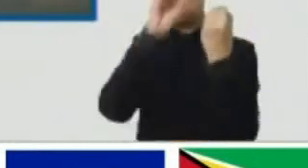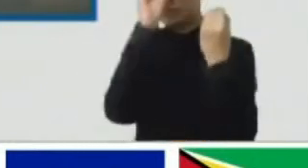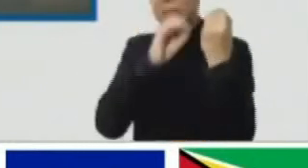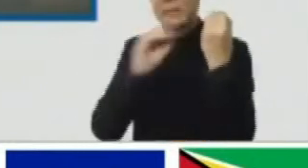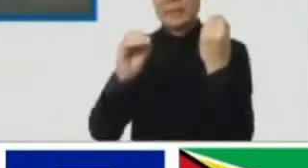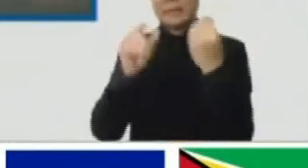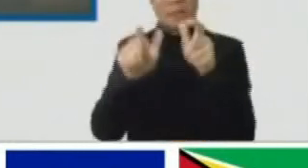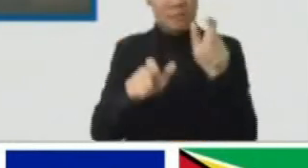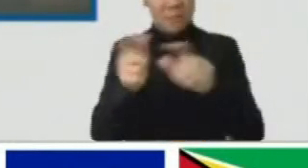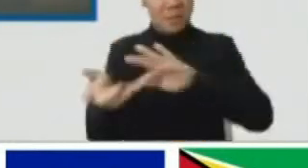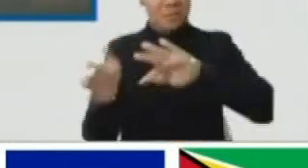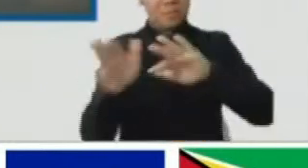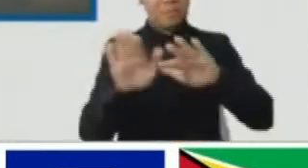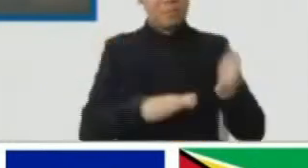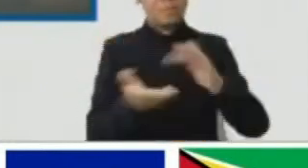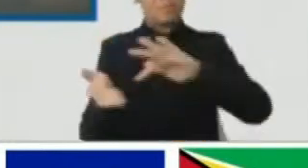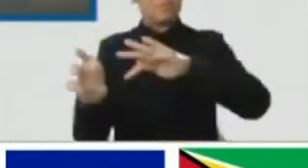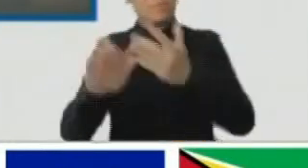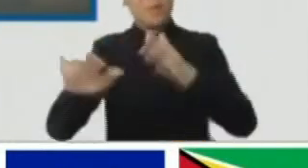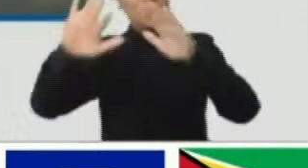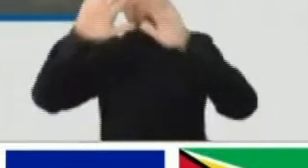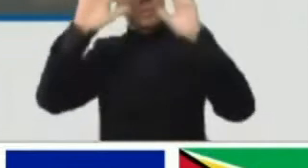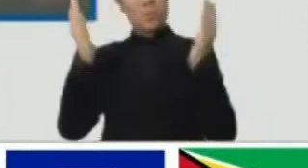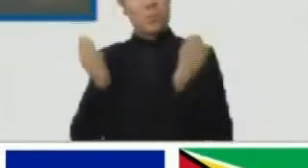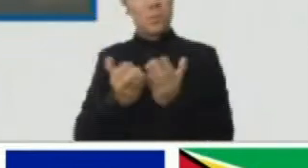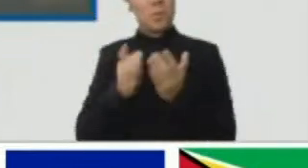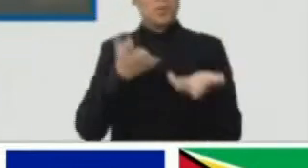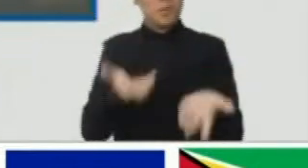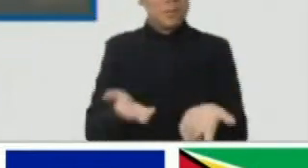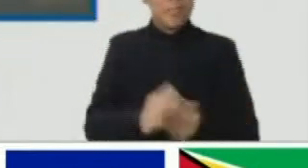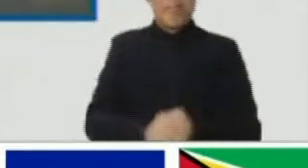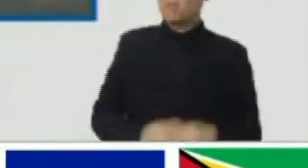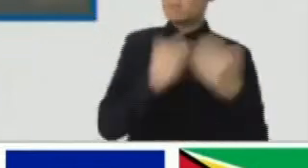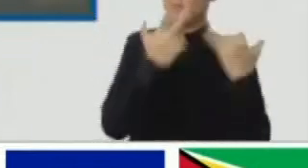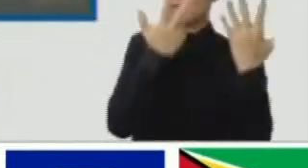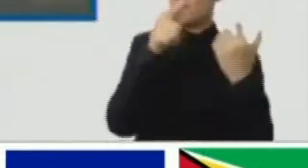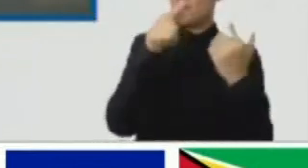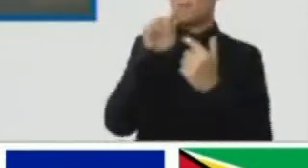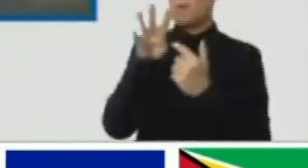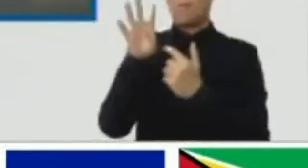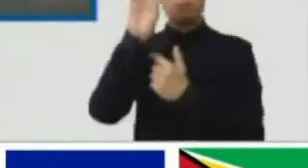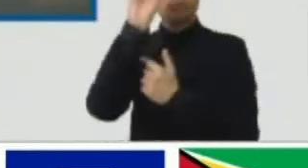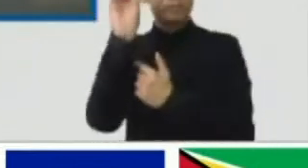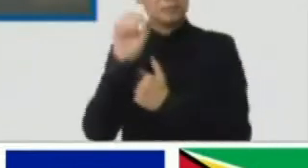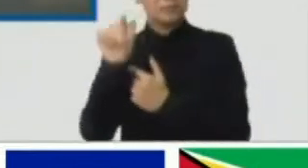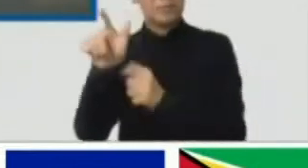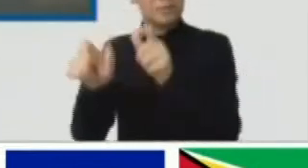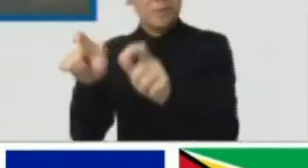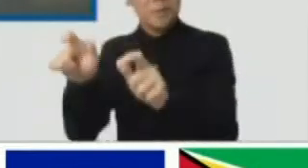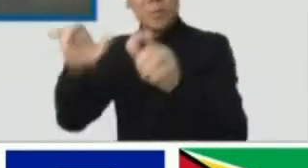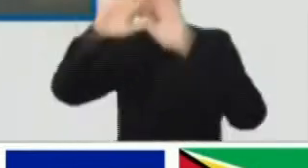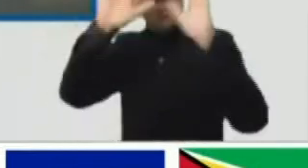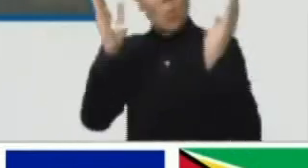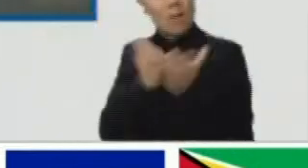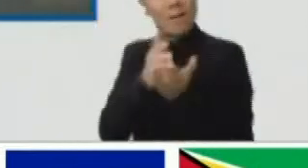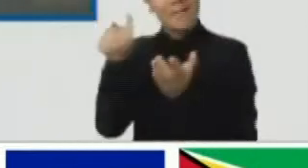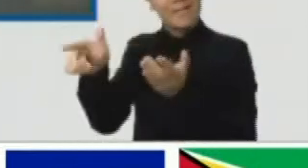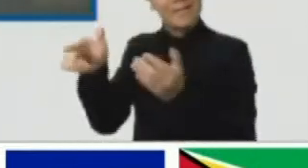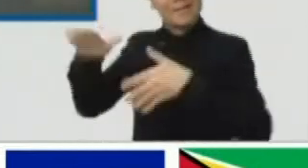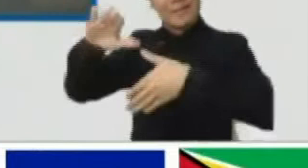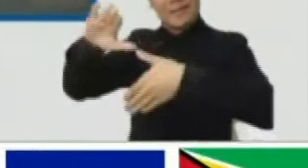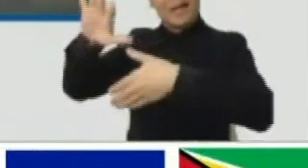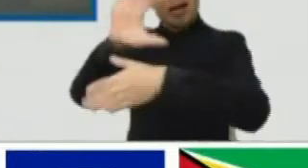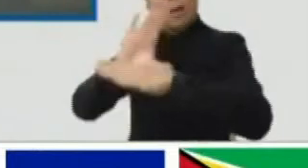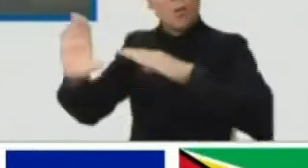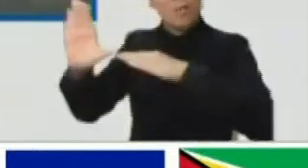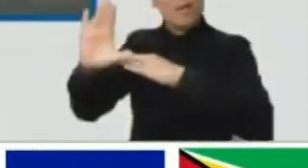despite just having 8.4% of the world's total population. The impacts are usually greater on the